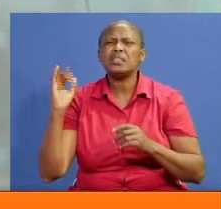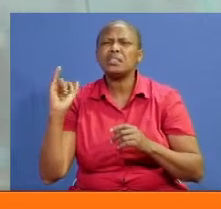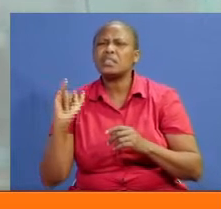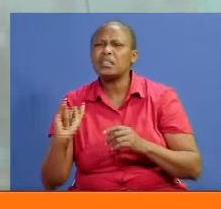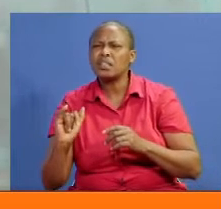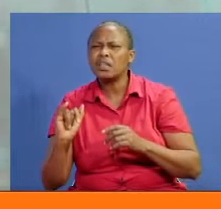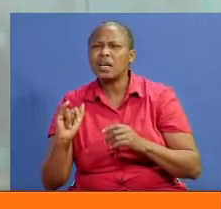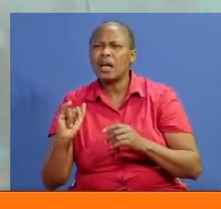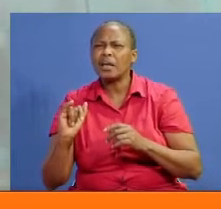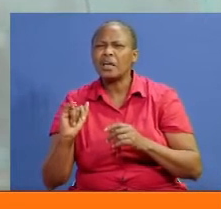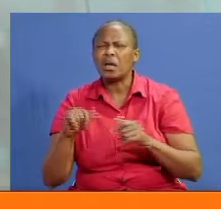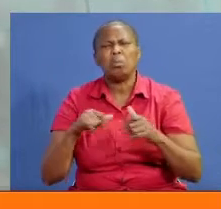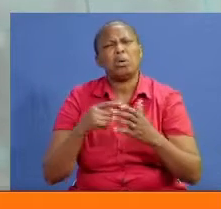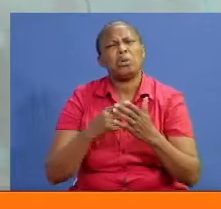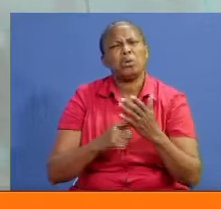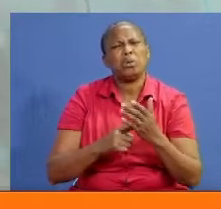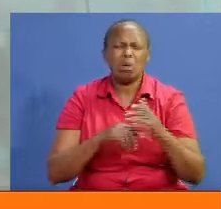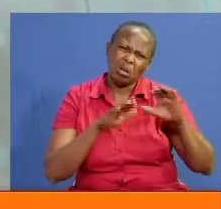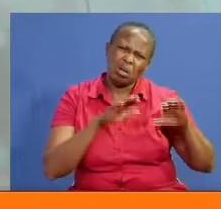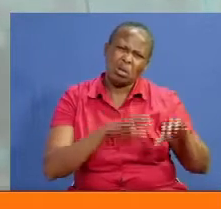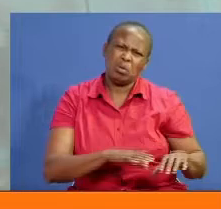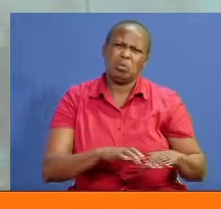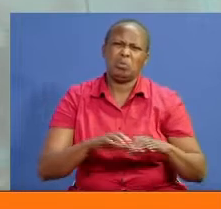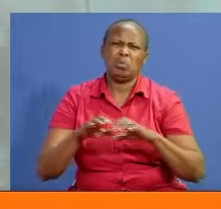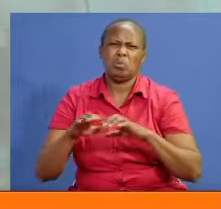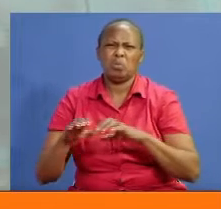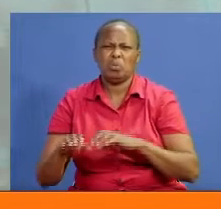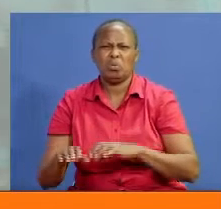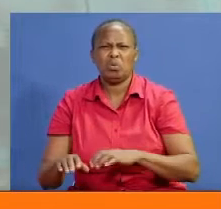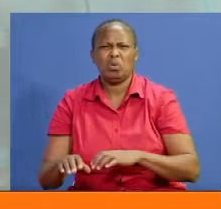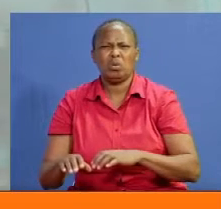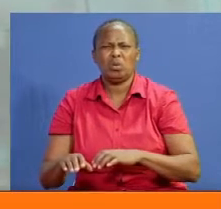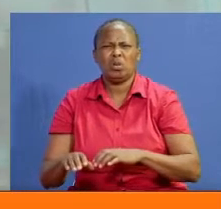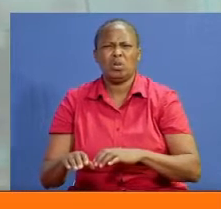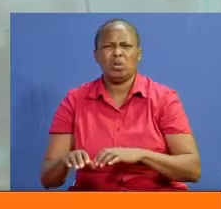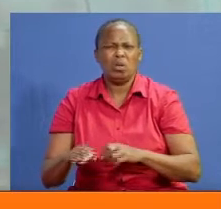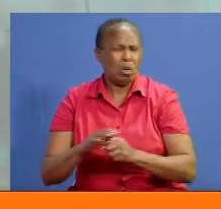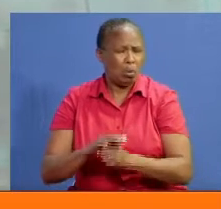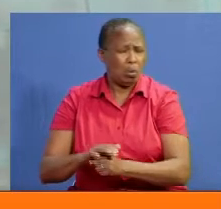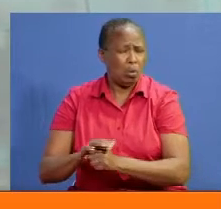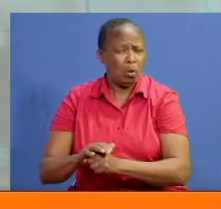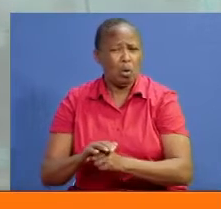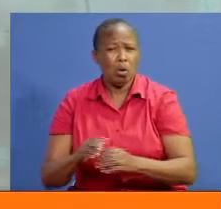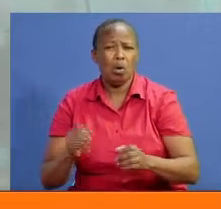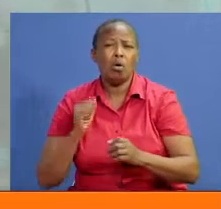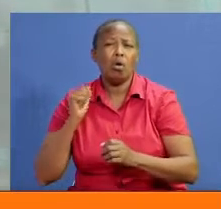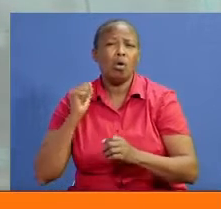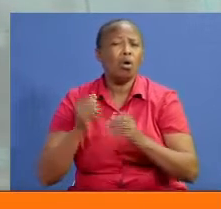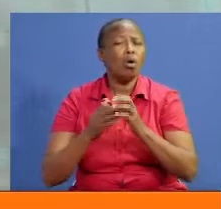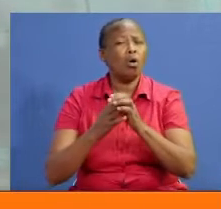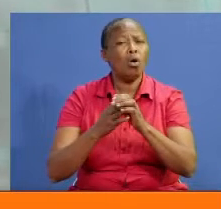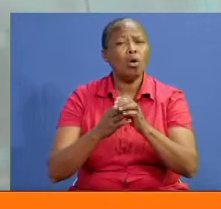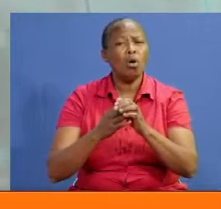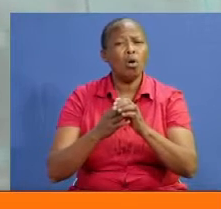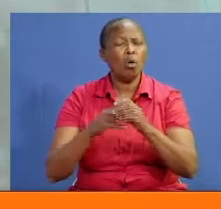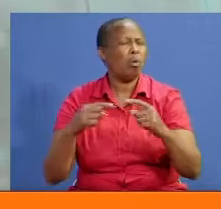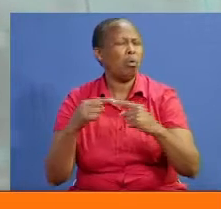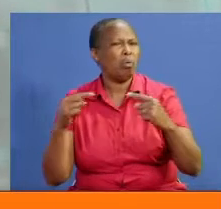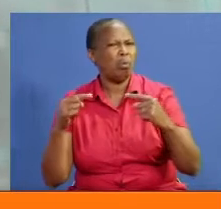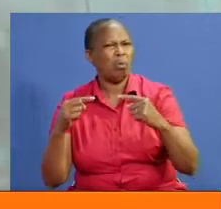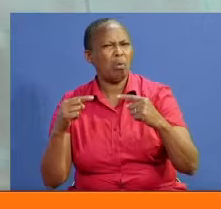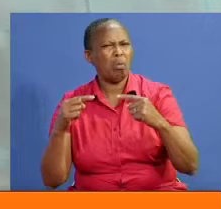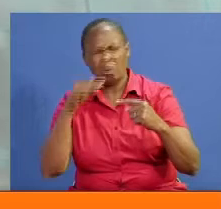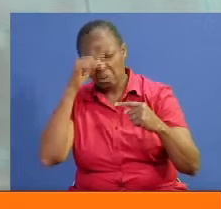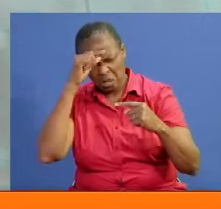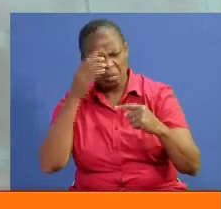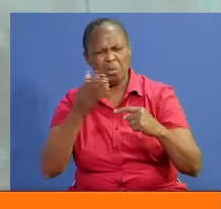Criminal Investigations, to intimidate and harass political leaders who are opposed to the system. This comes a day after